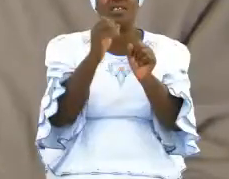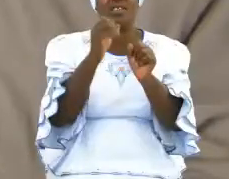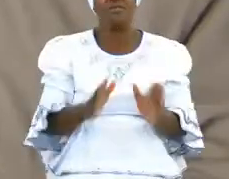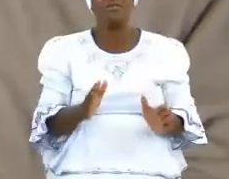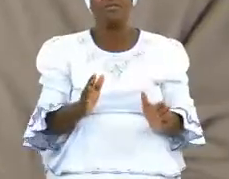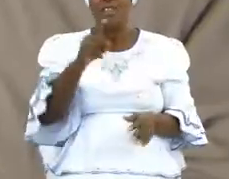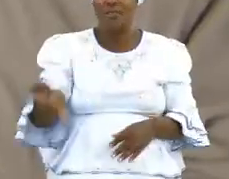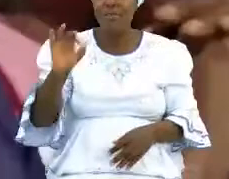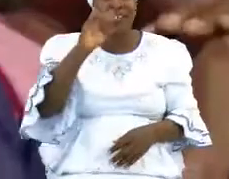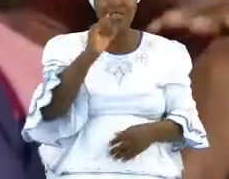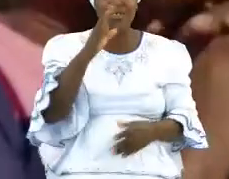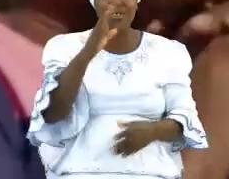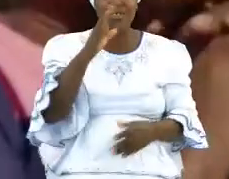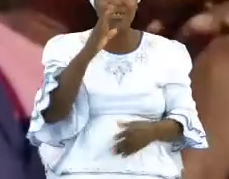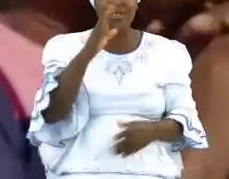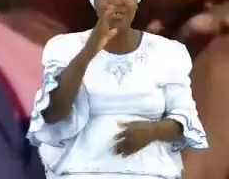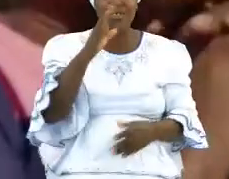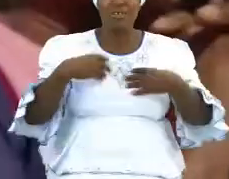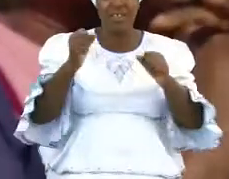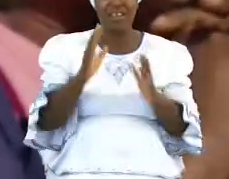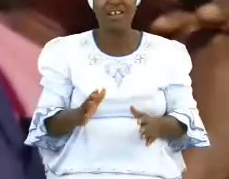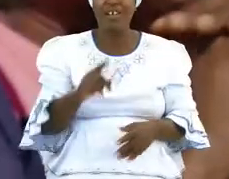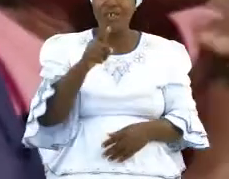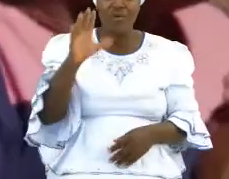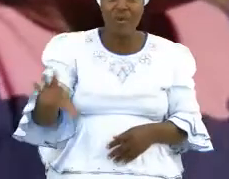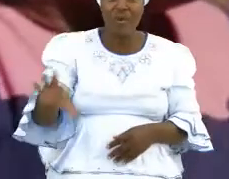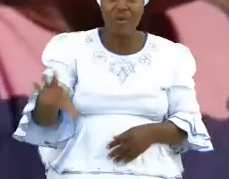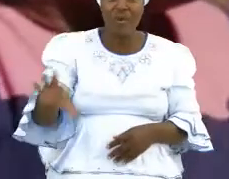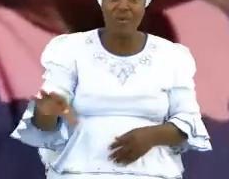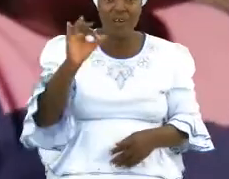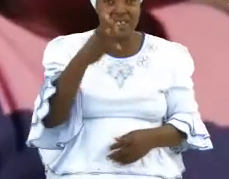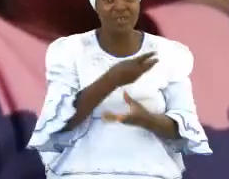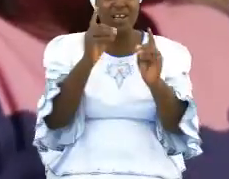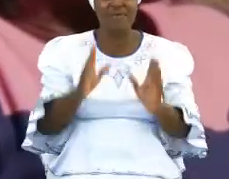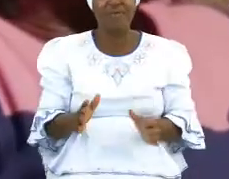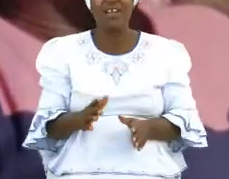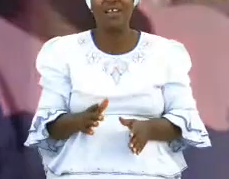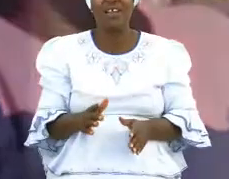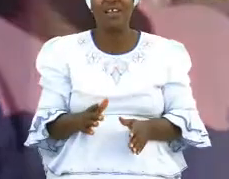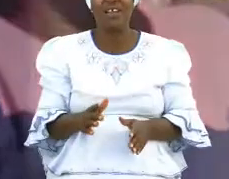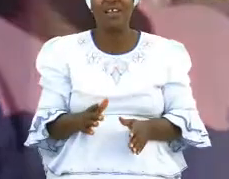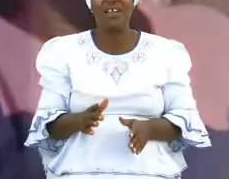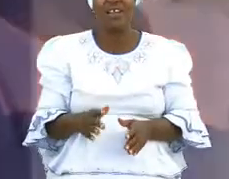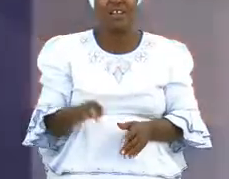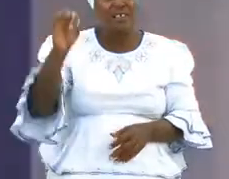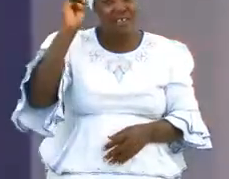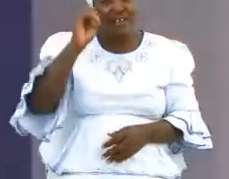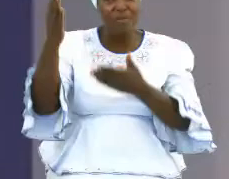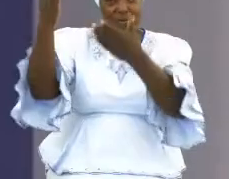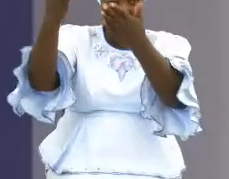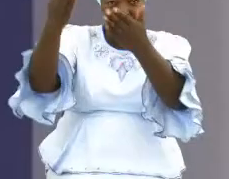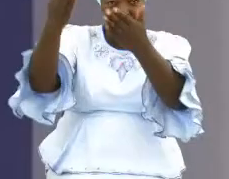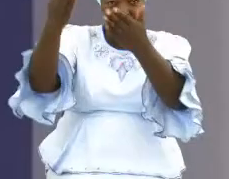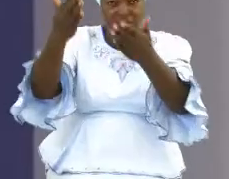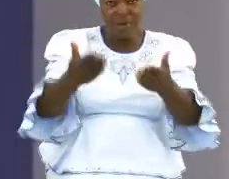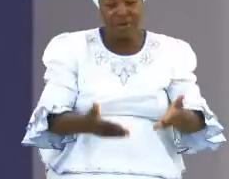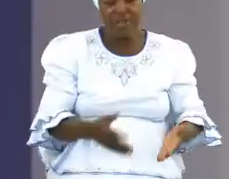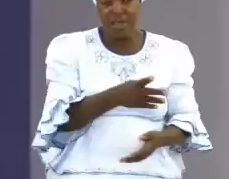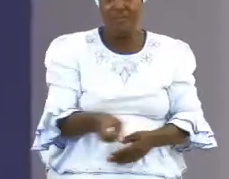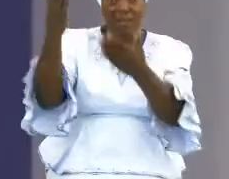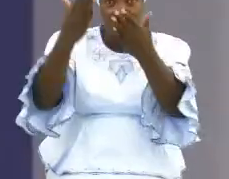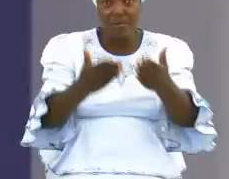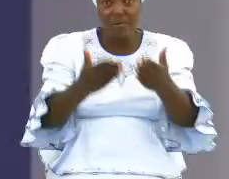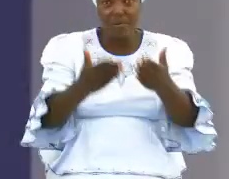find he's your healer. You'll find he's your deliverer. He brought him,